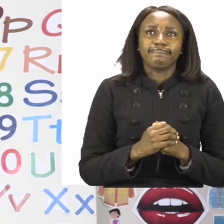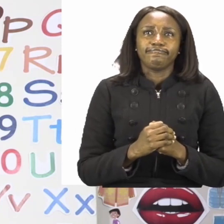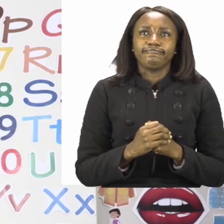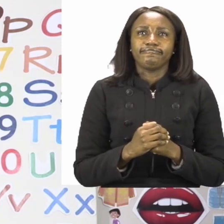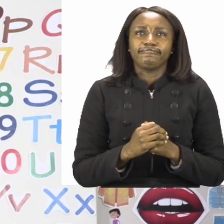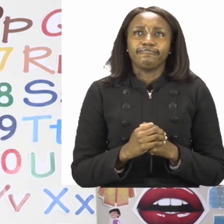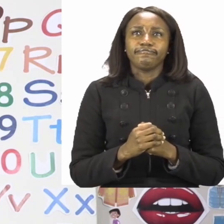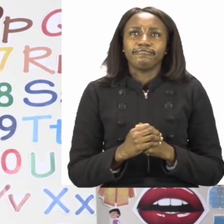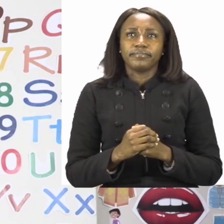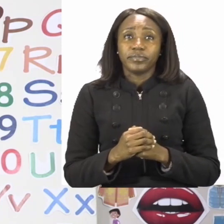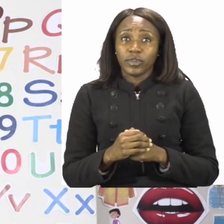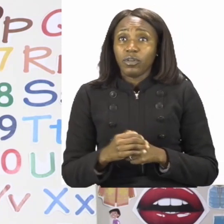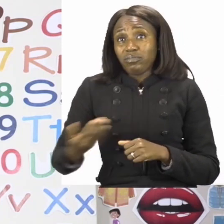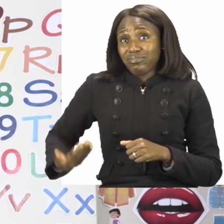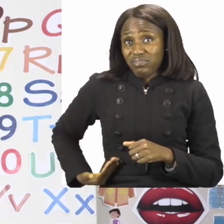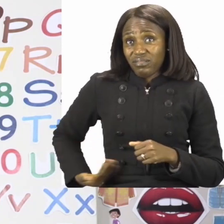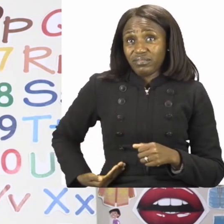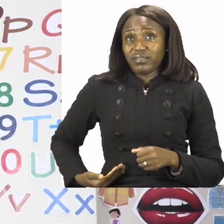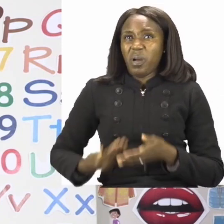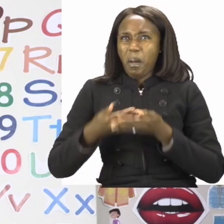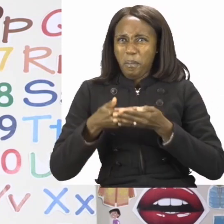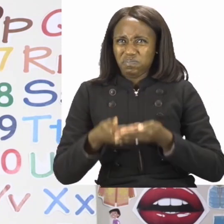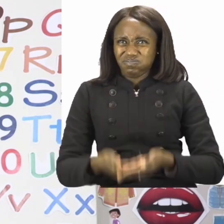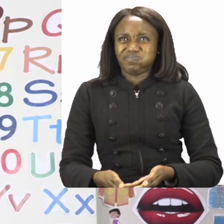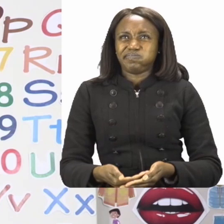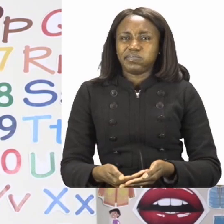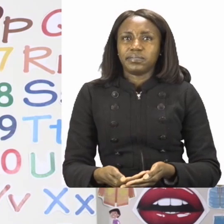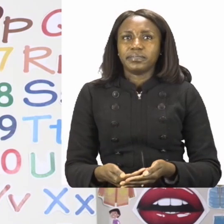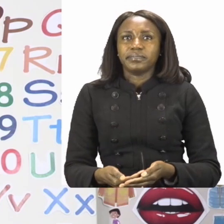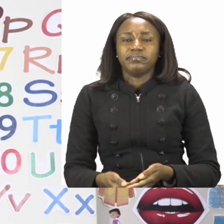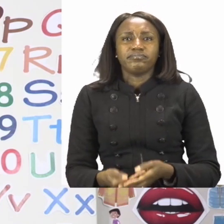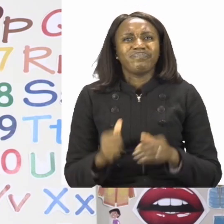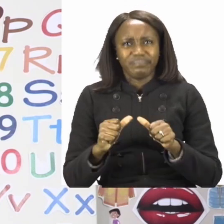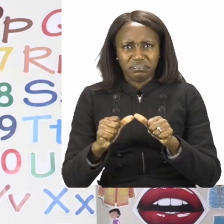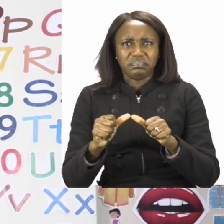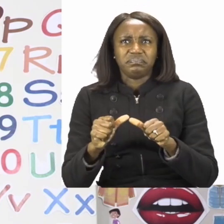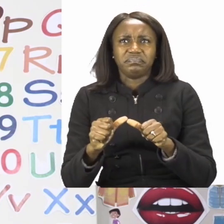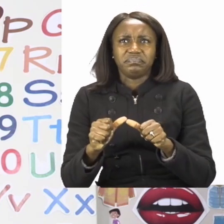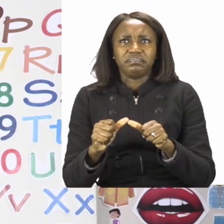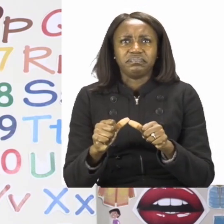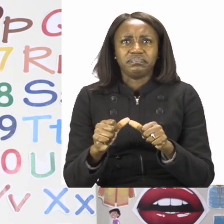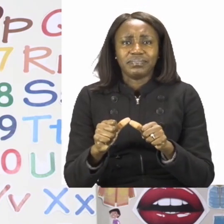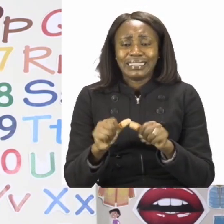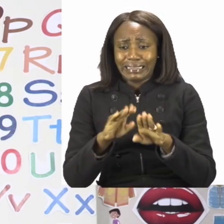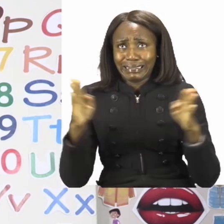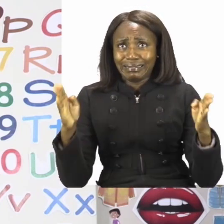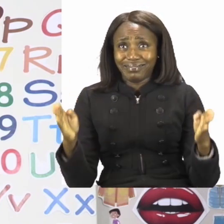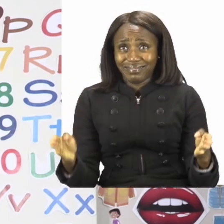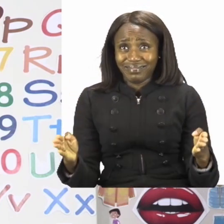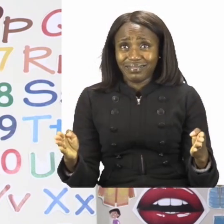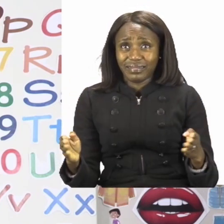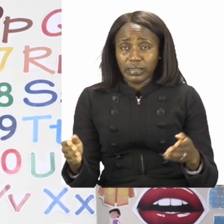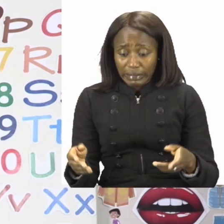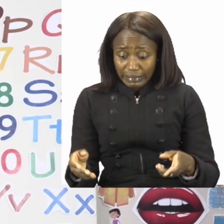So this is heavy. Let's now try and lift up the table. I'm going